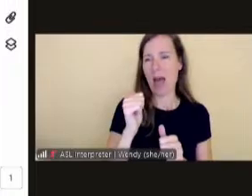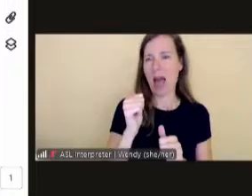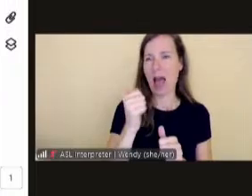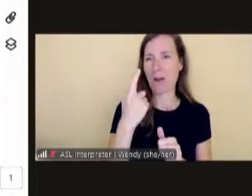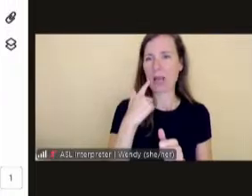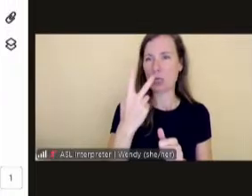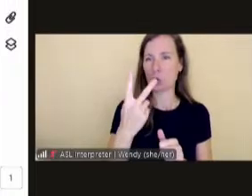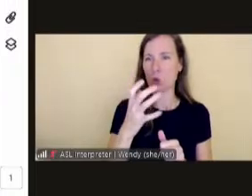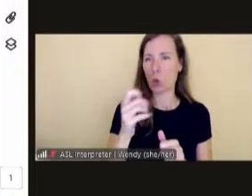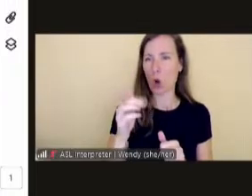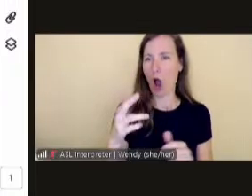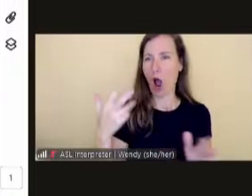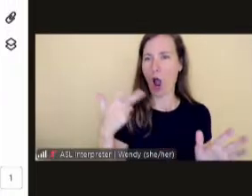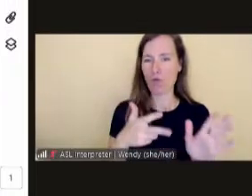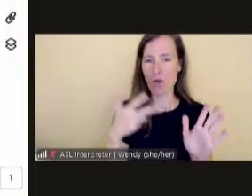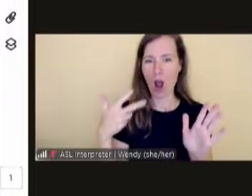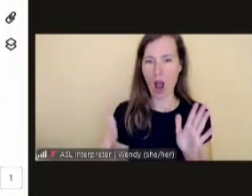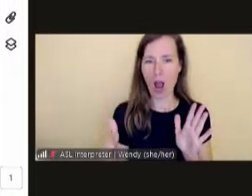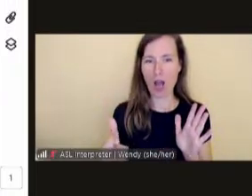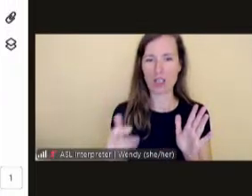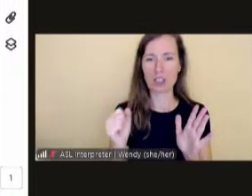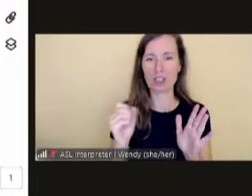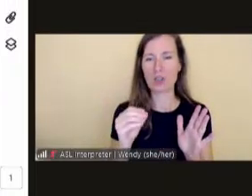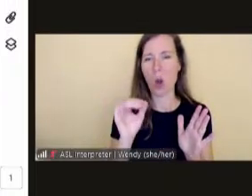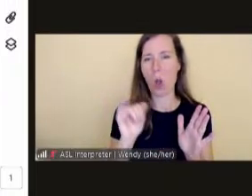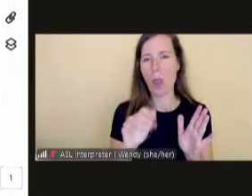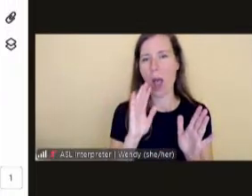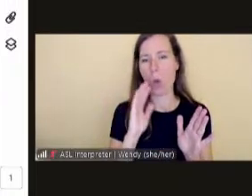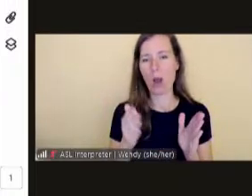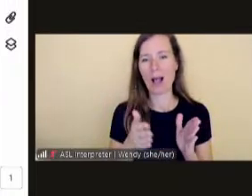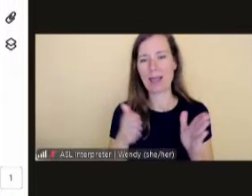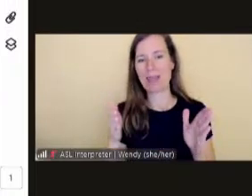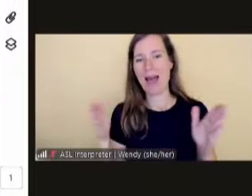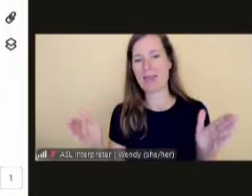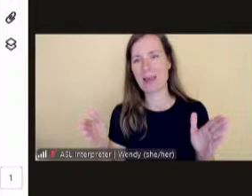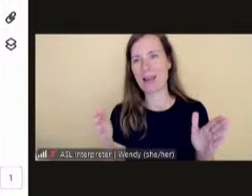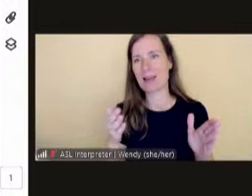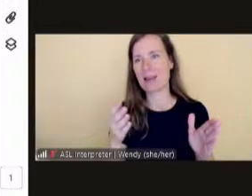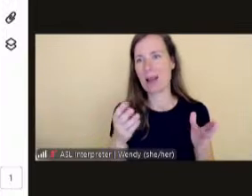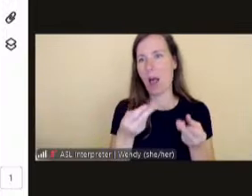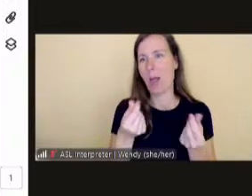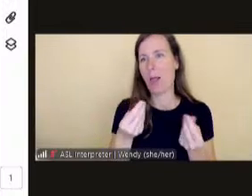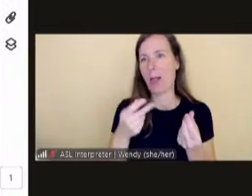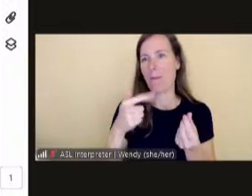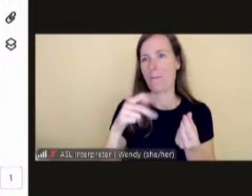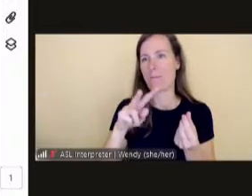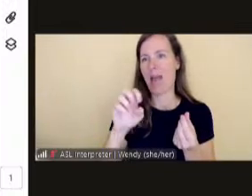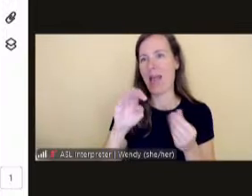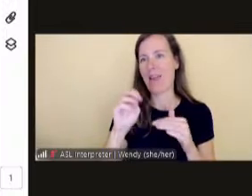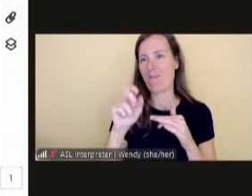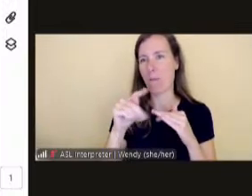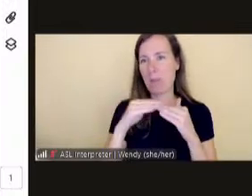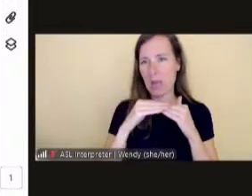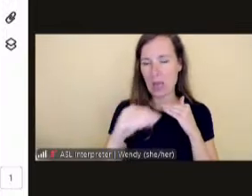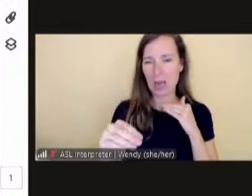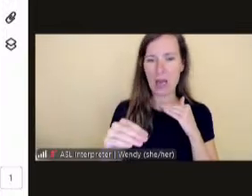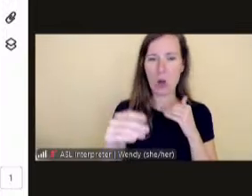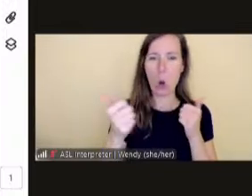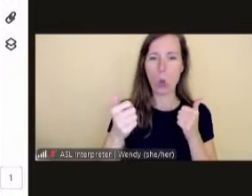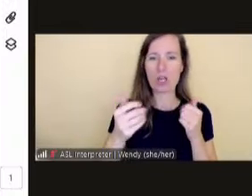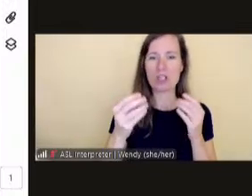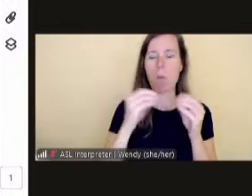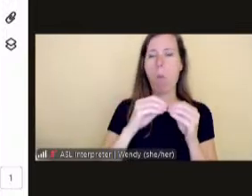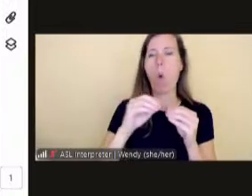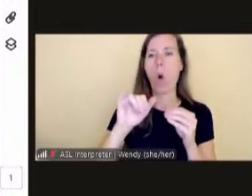that's just going to lengthen the amount of pavement, which is going to increase the impervious surface throughout the project, which I know is